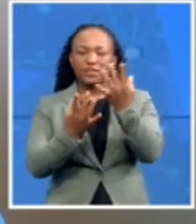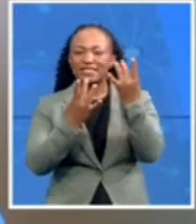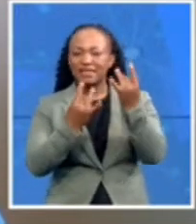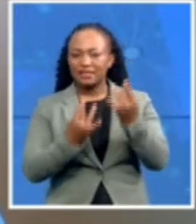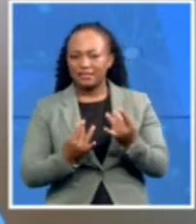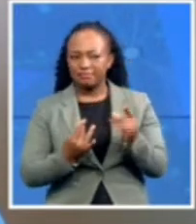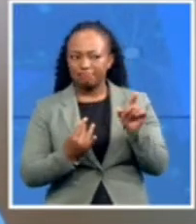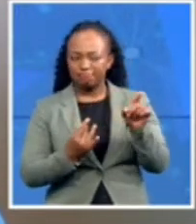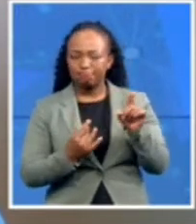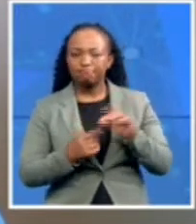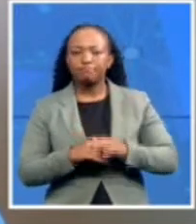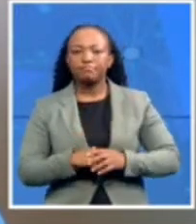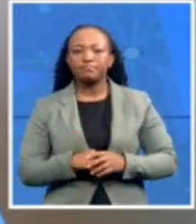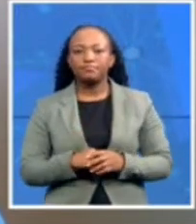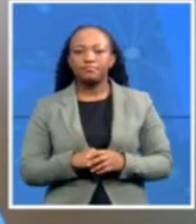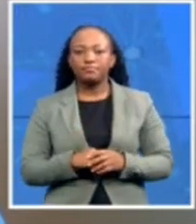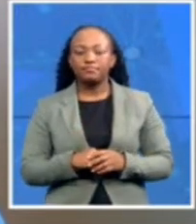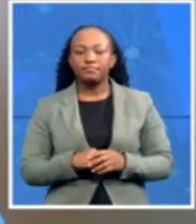When